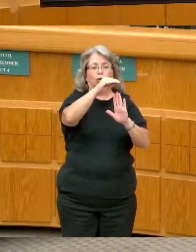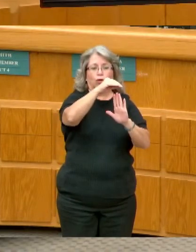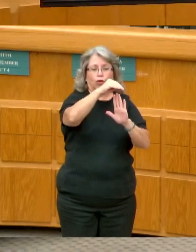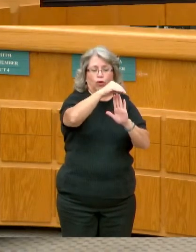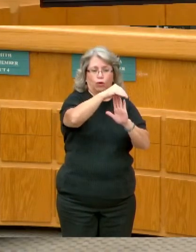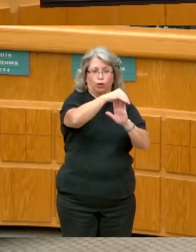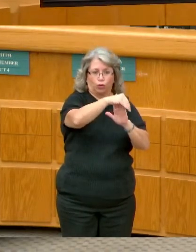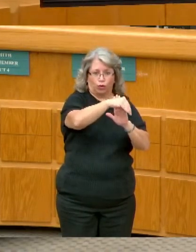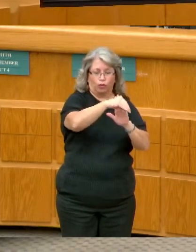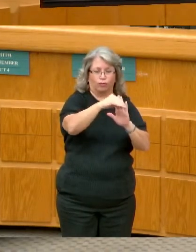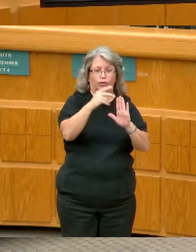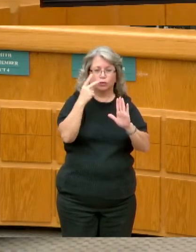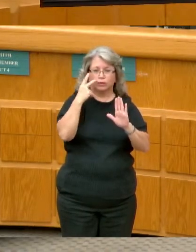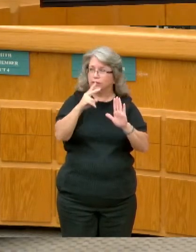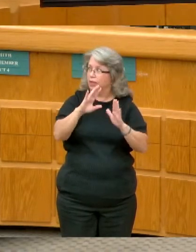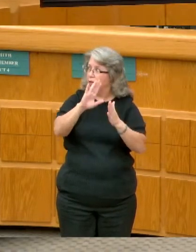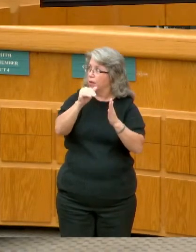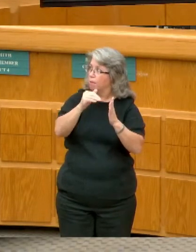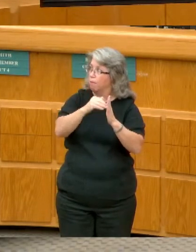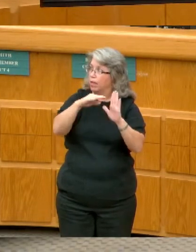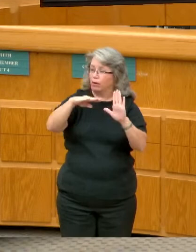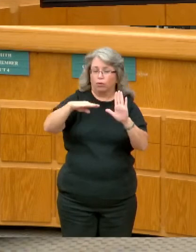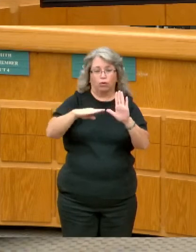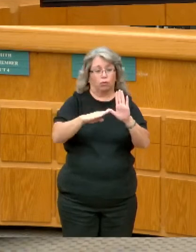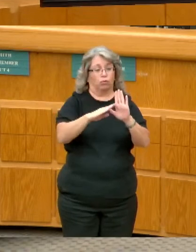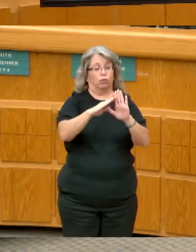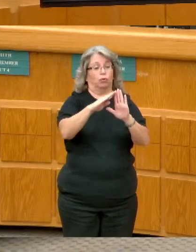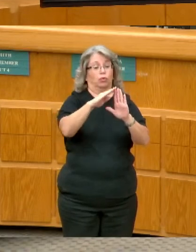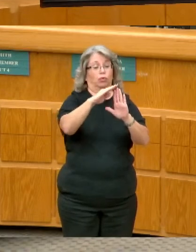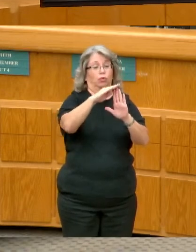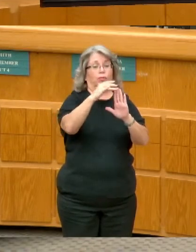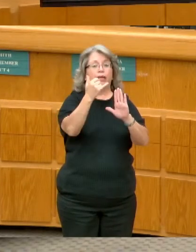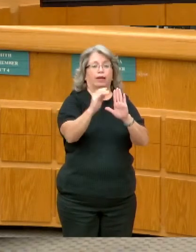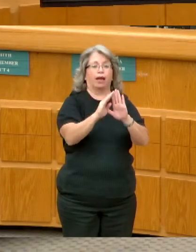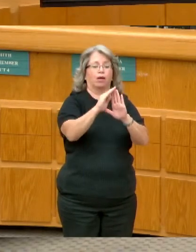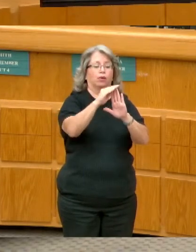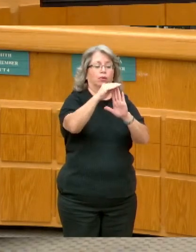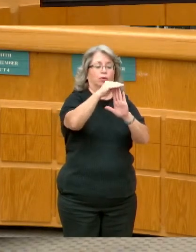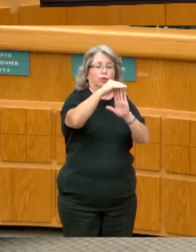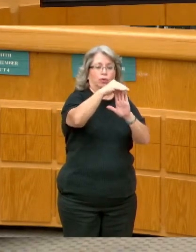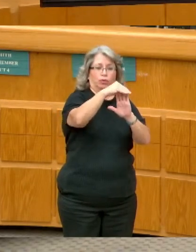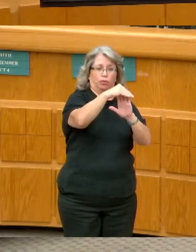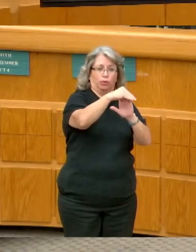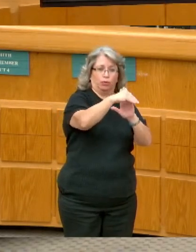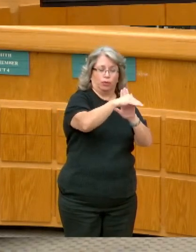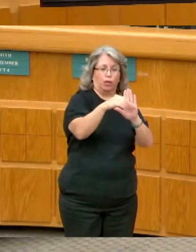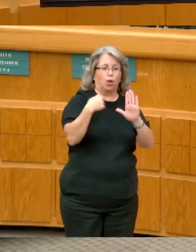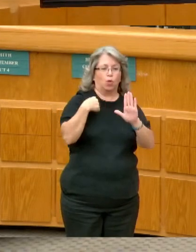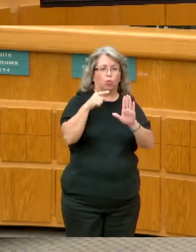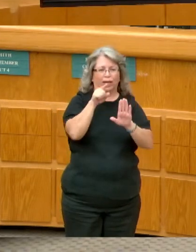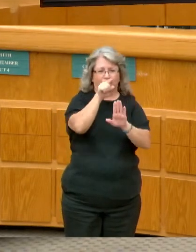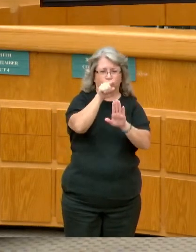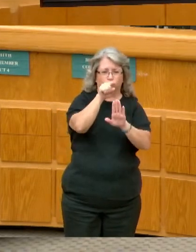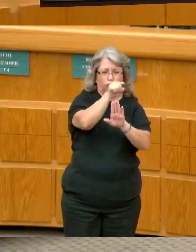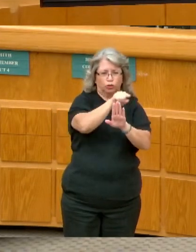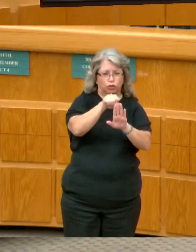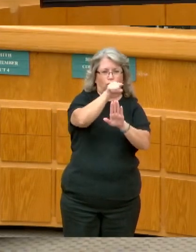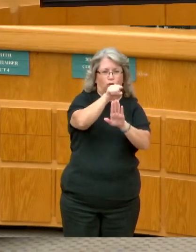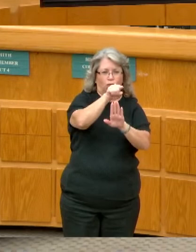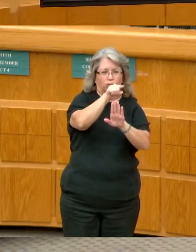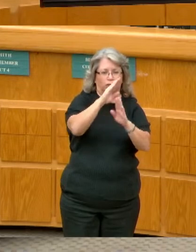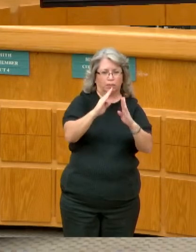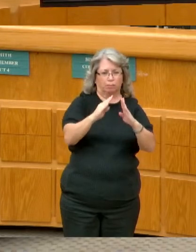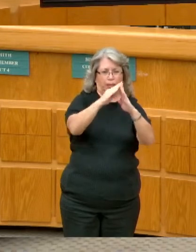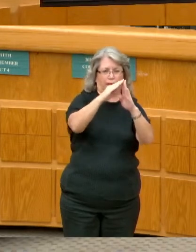rising toward the middle of the graph and as cases are starting to come down. We've circled the peak of the hospitalizations for this